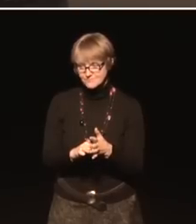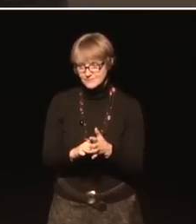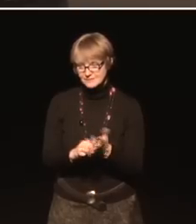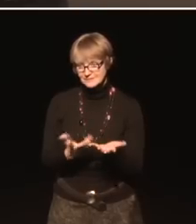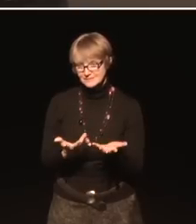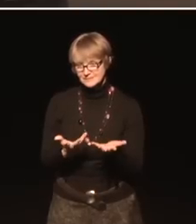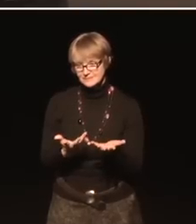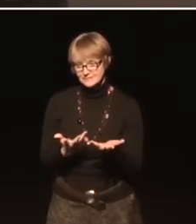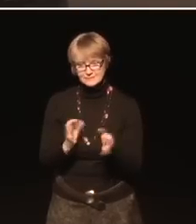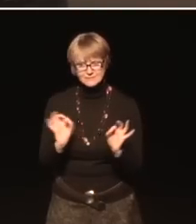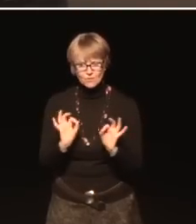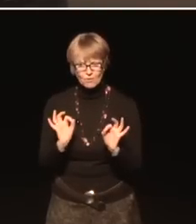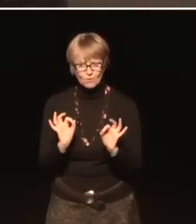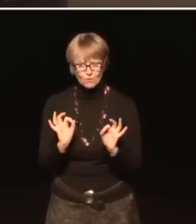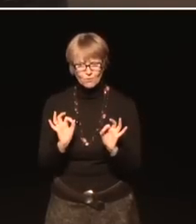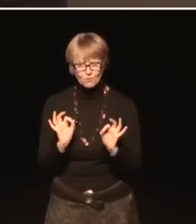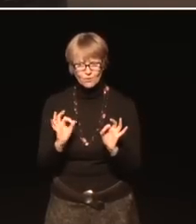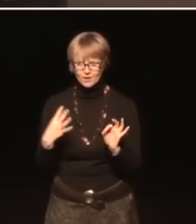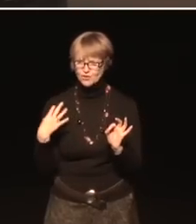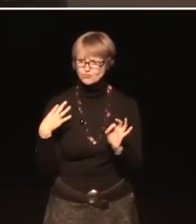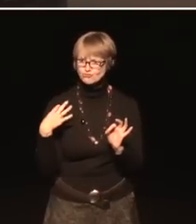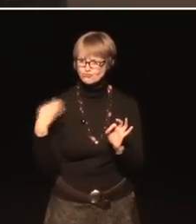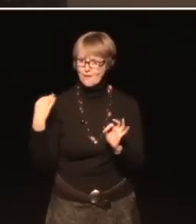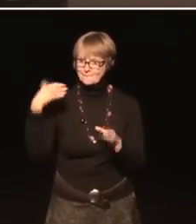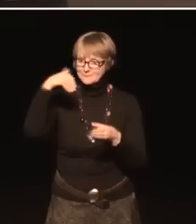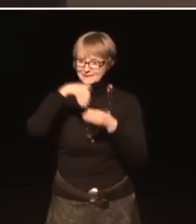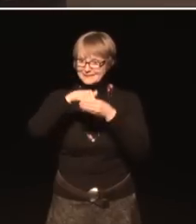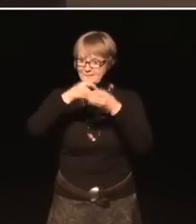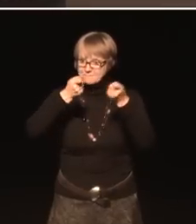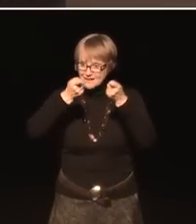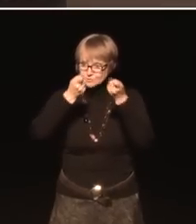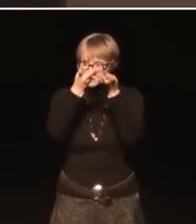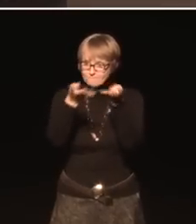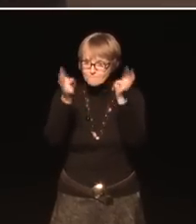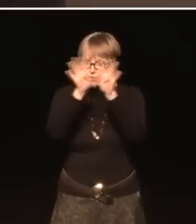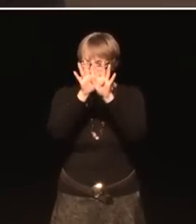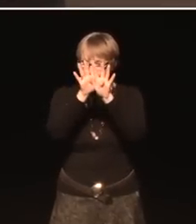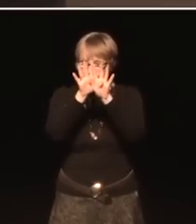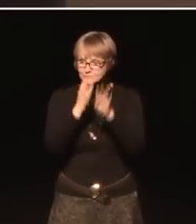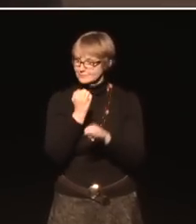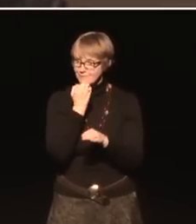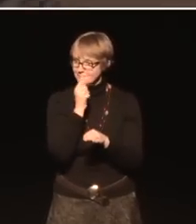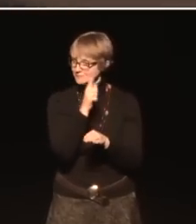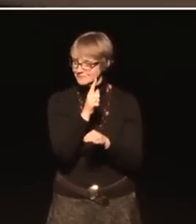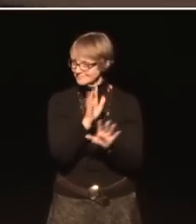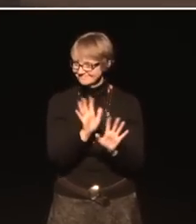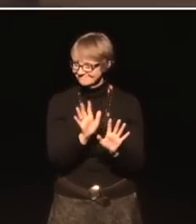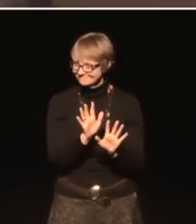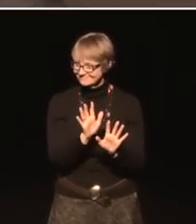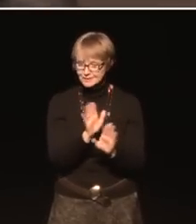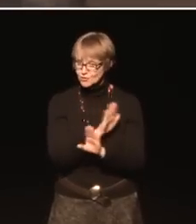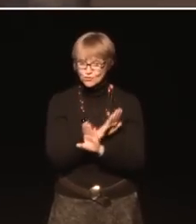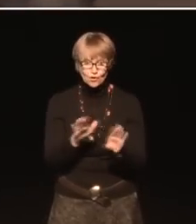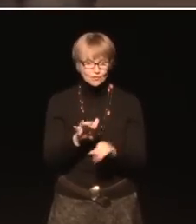no proportional representation in terms of management and boards is that those decisions are not, it's not deliberate that you